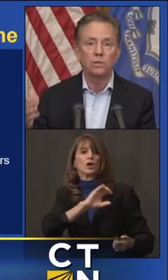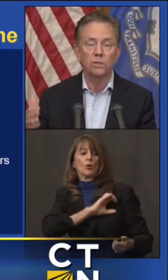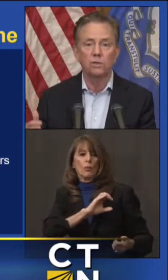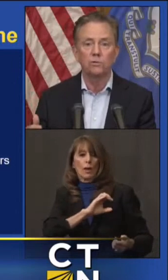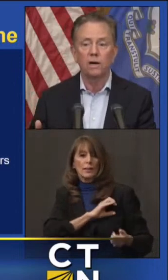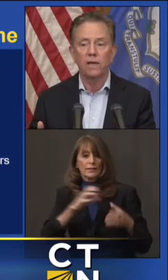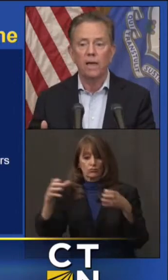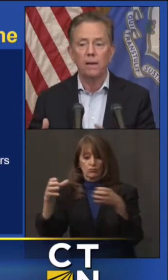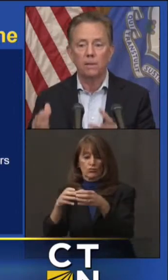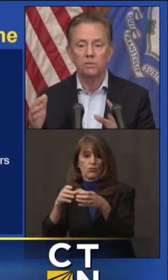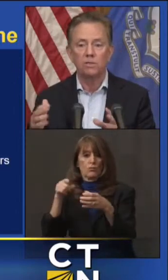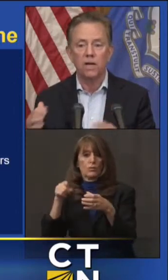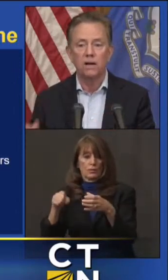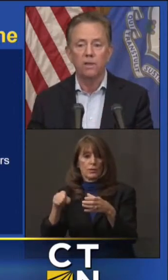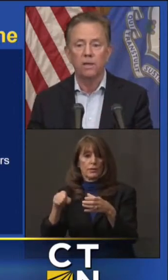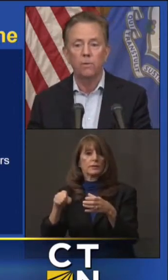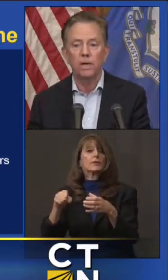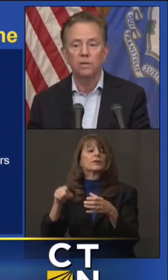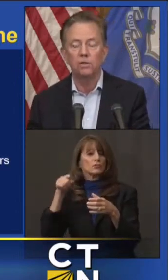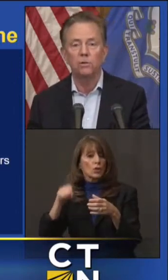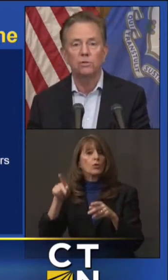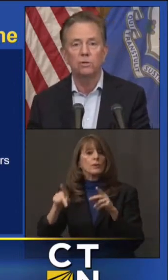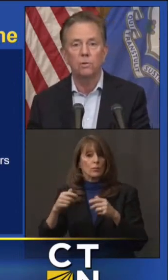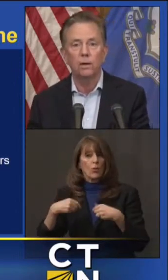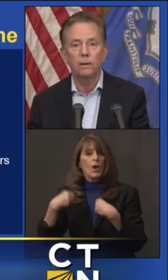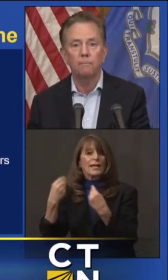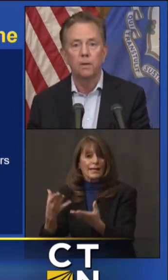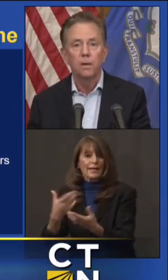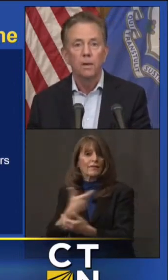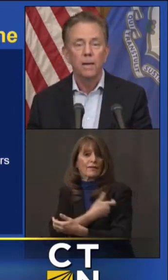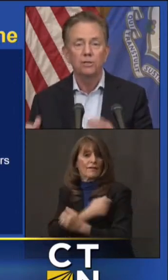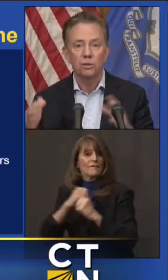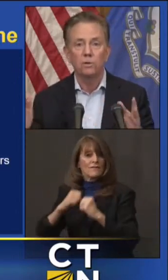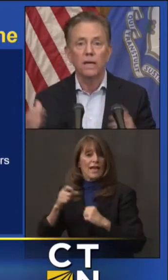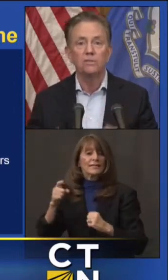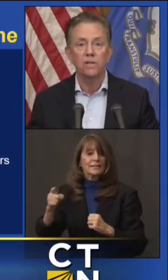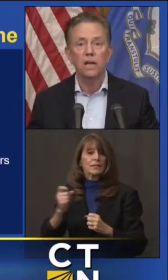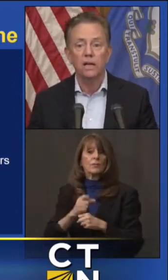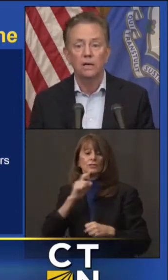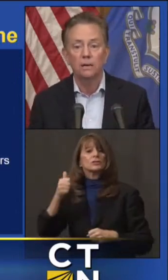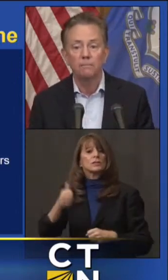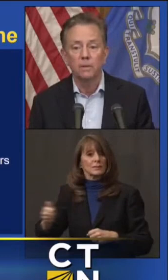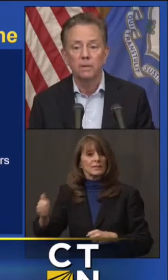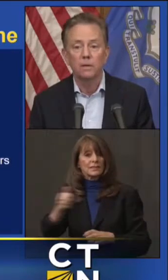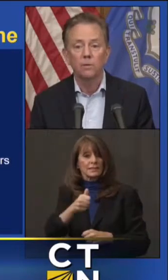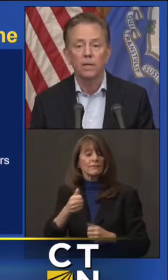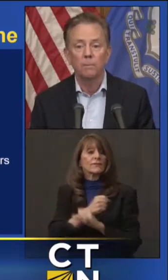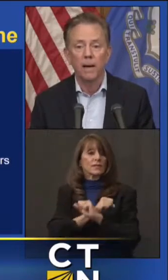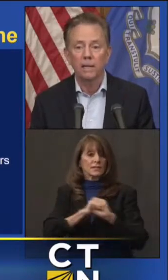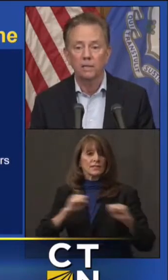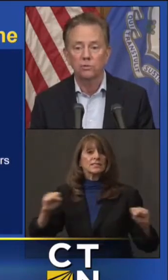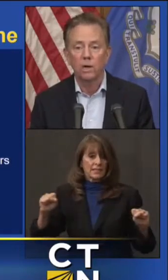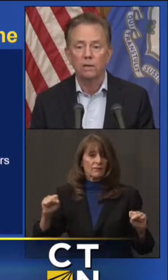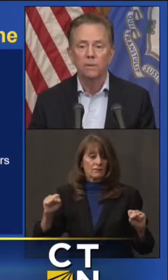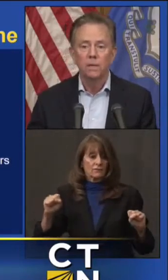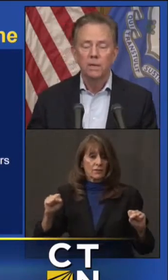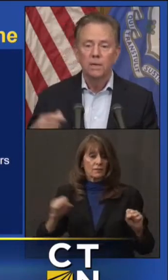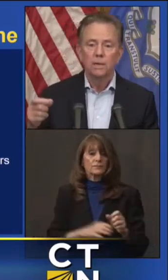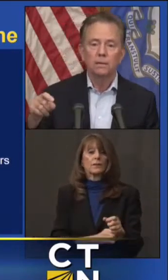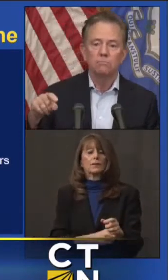to which they're driving ambulances, everything we can do to make sure they stay in the battle as